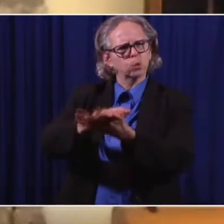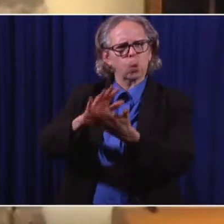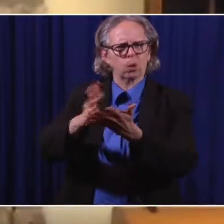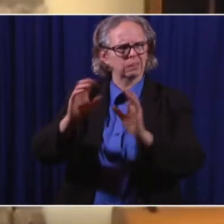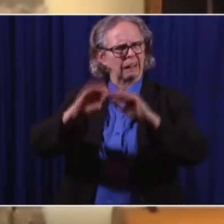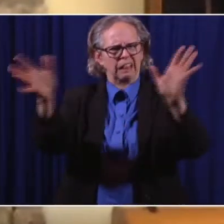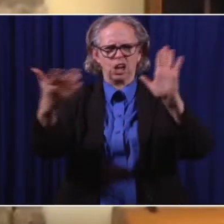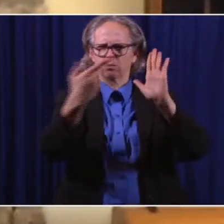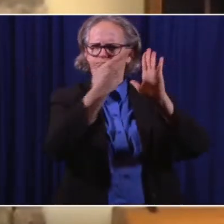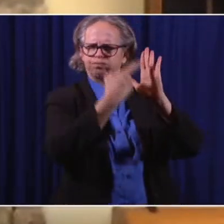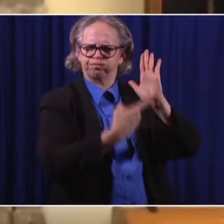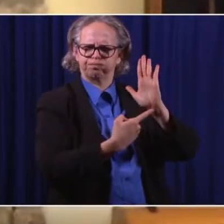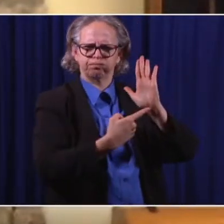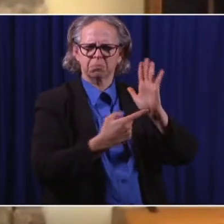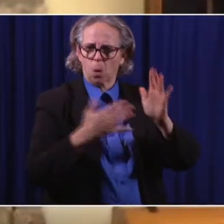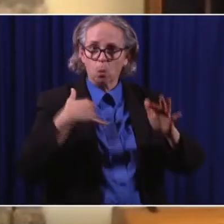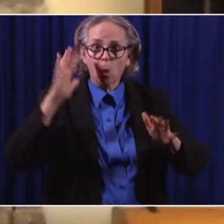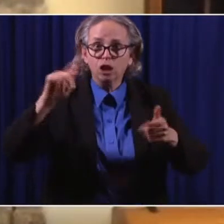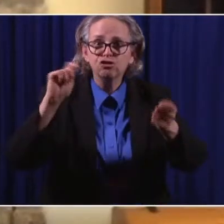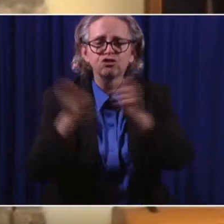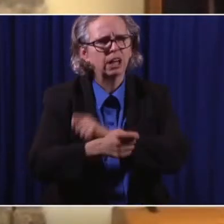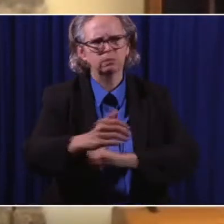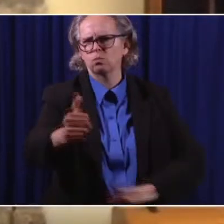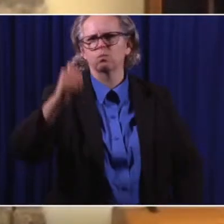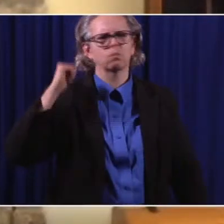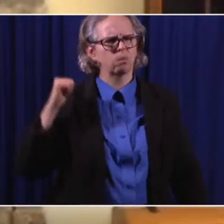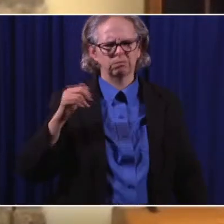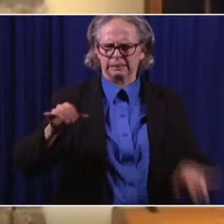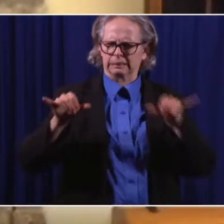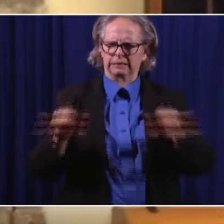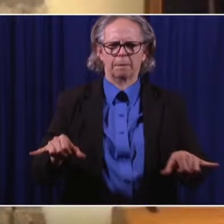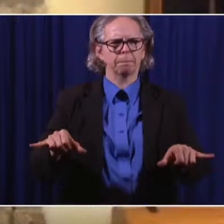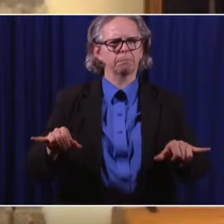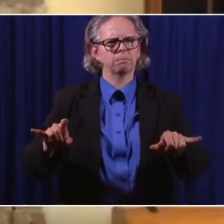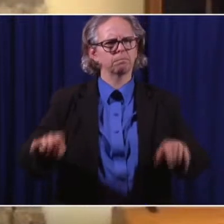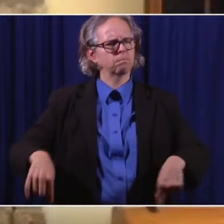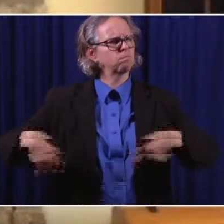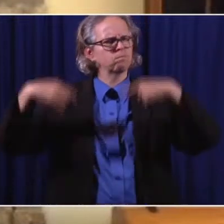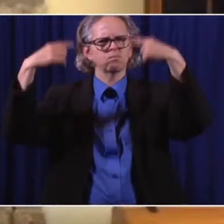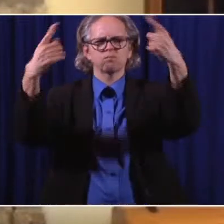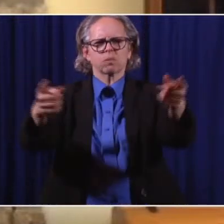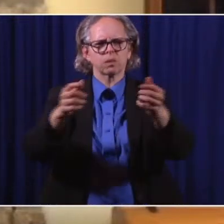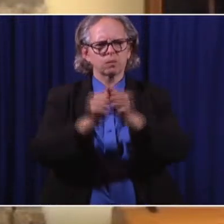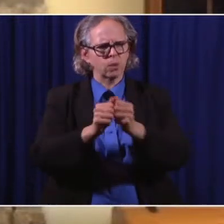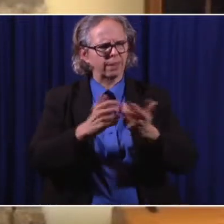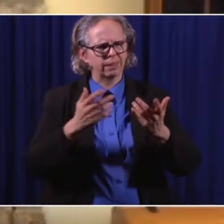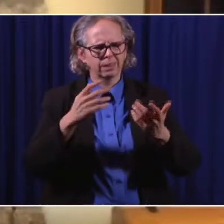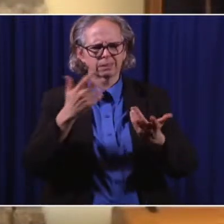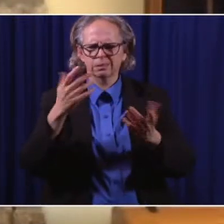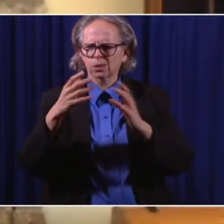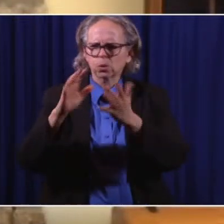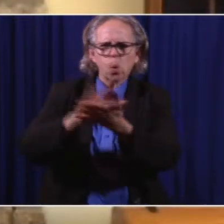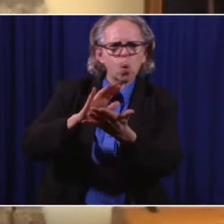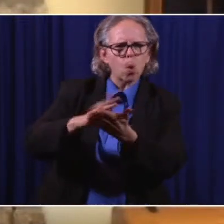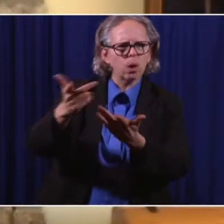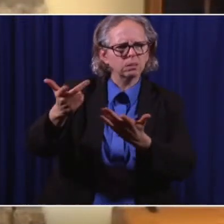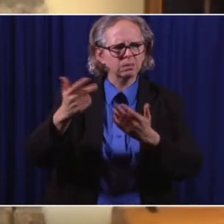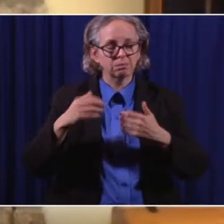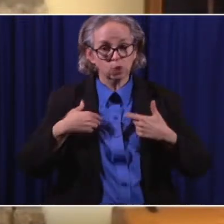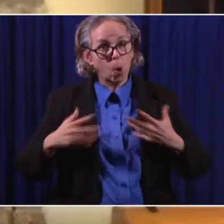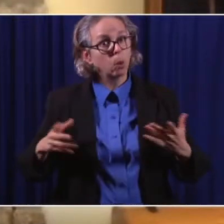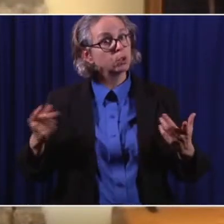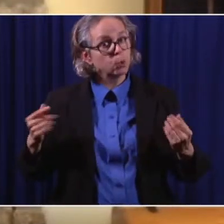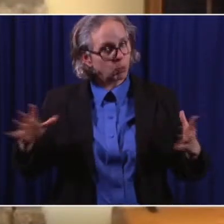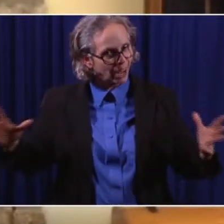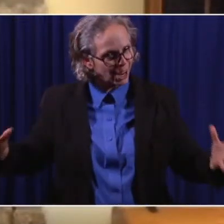change in that law at all in regard to school kids. We would encourage people to get